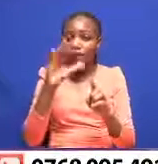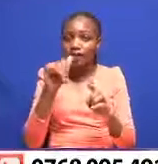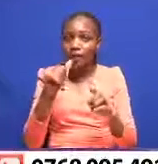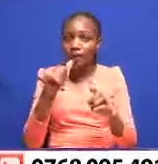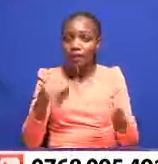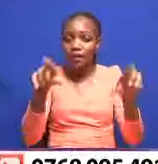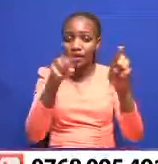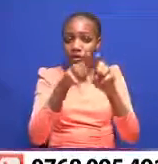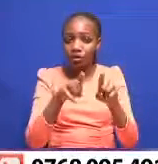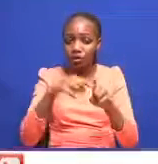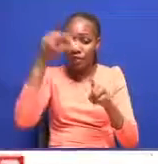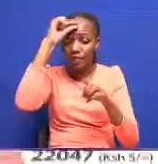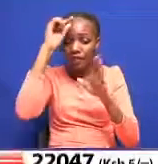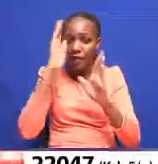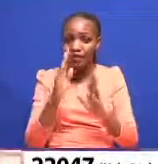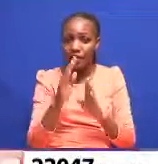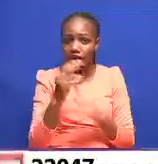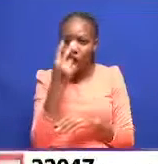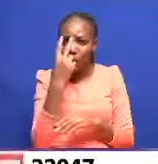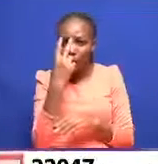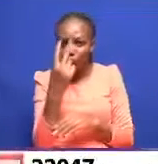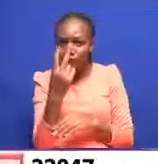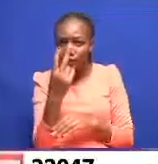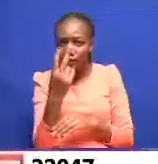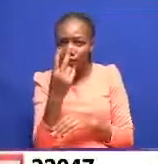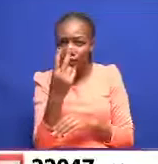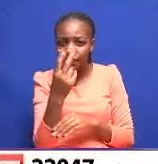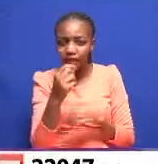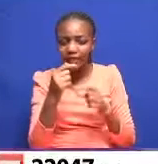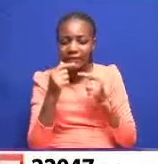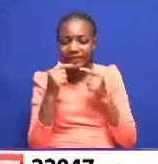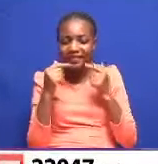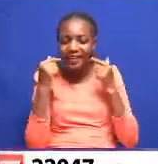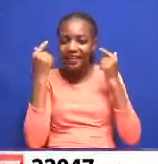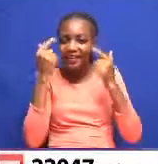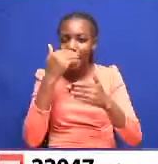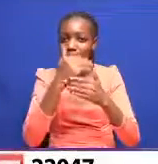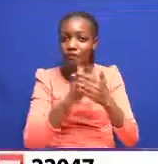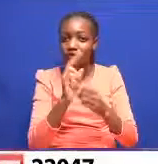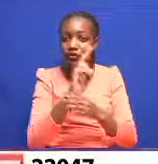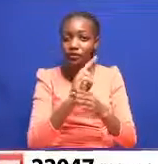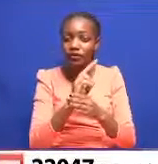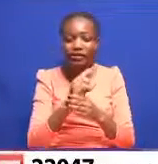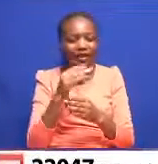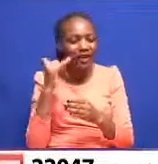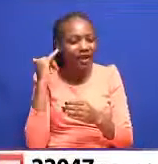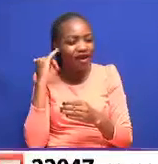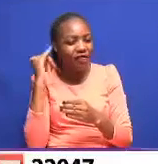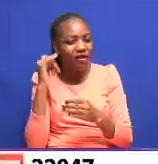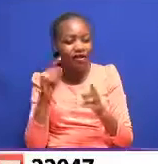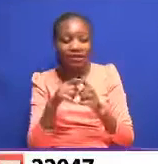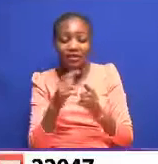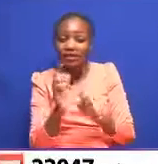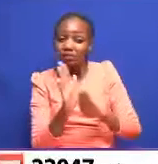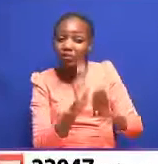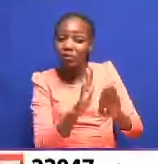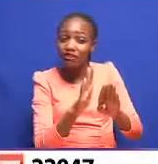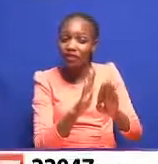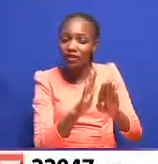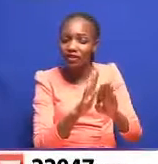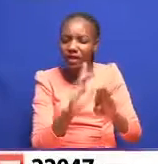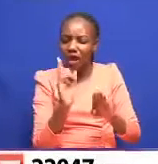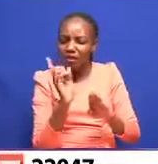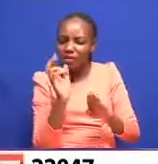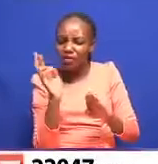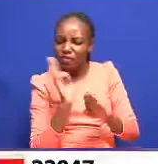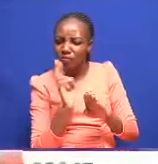Alternately, Waiguru was spotted affording a smile before switching to her phone, perhaps in a bid to escape from the harsh reality of